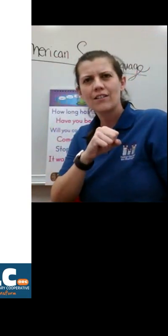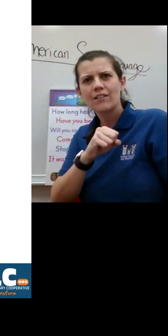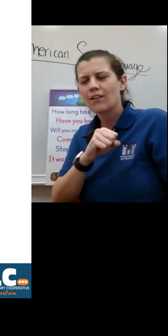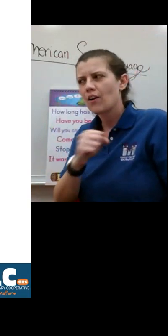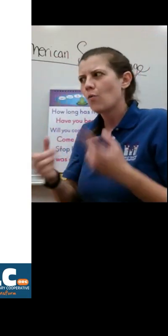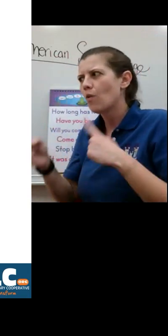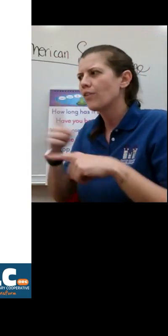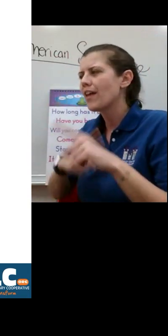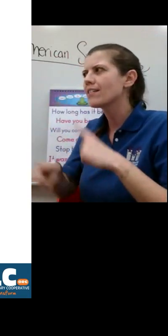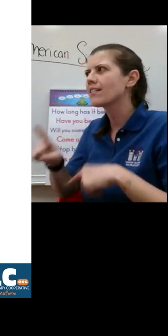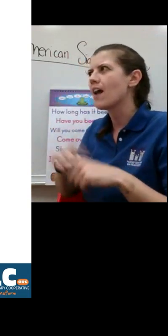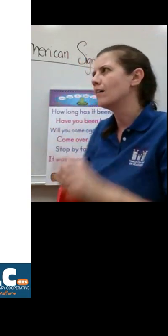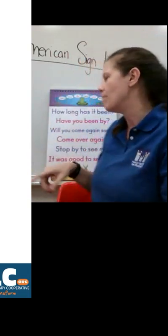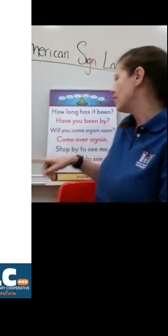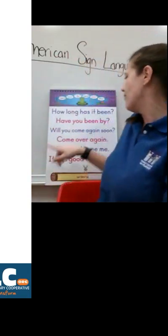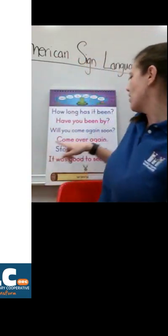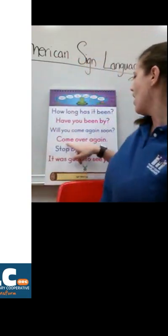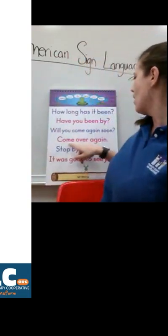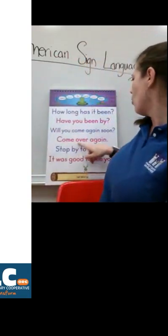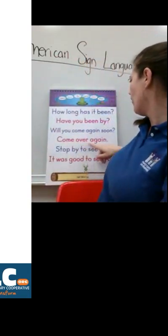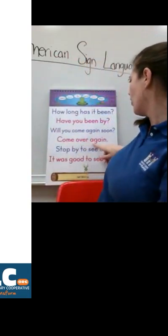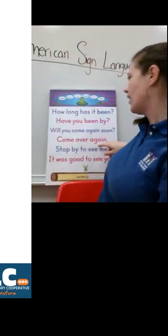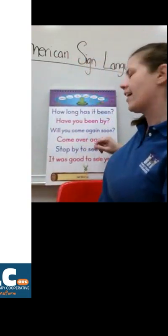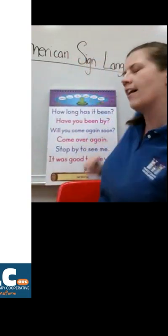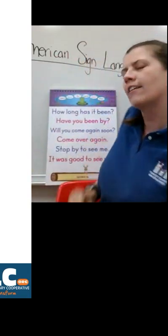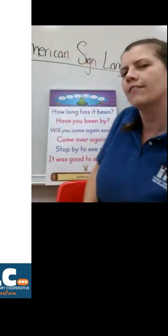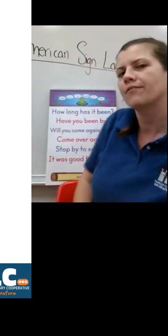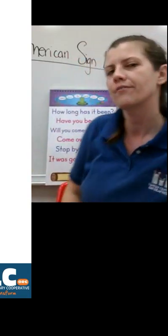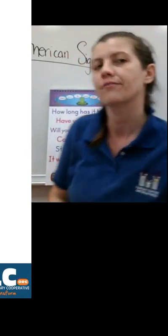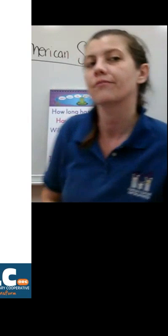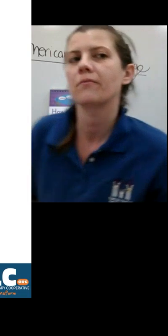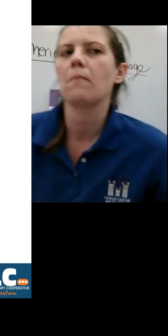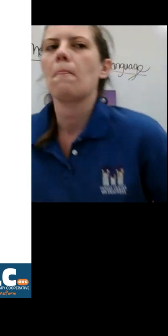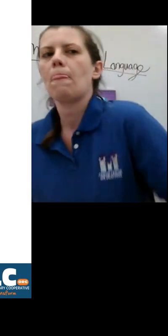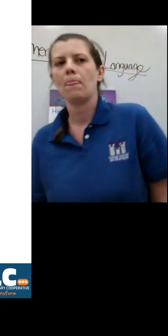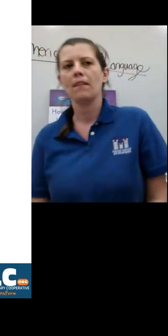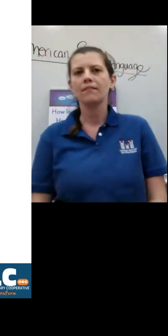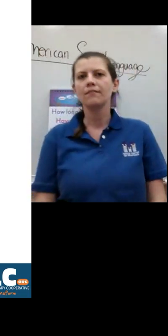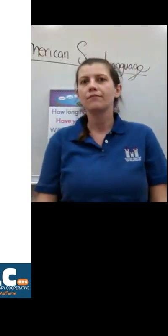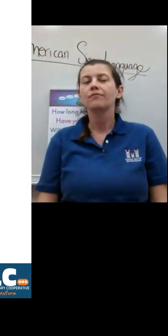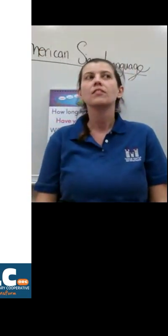guess, what would that sign be? But come over again.